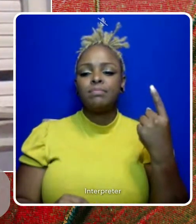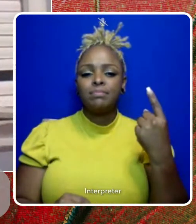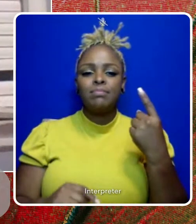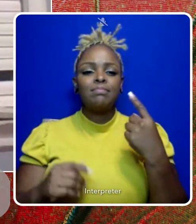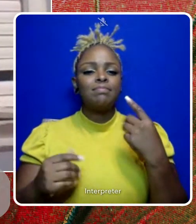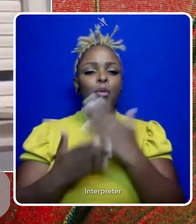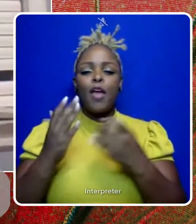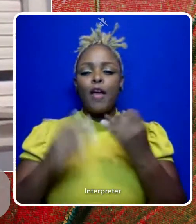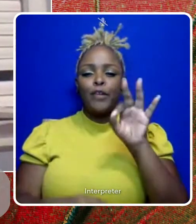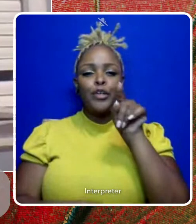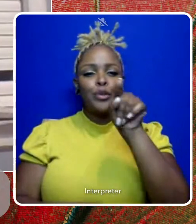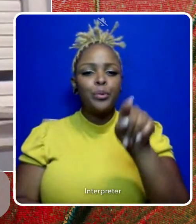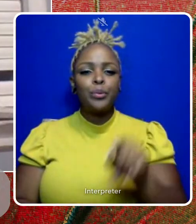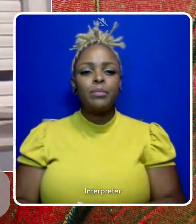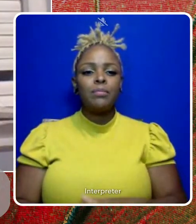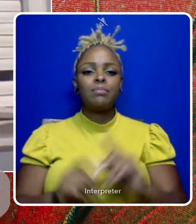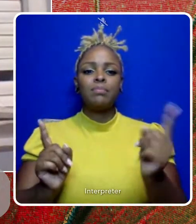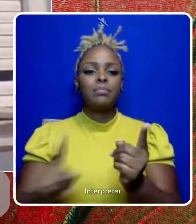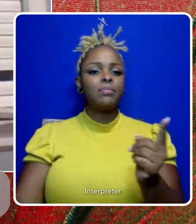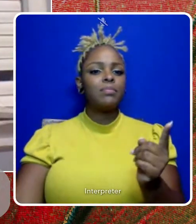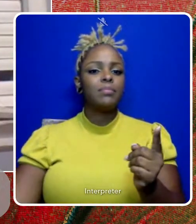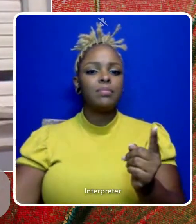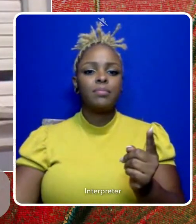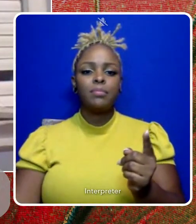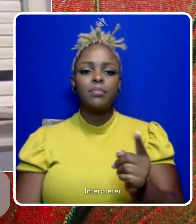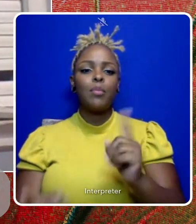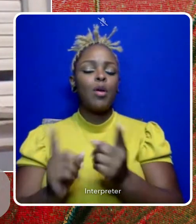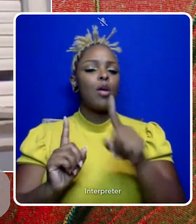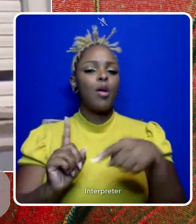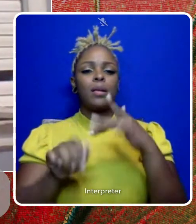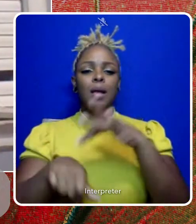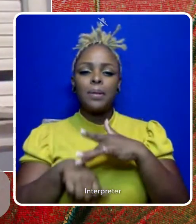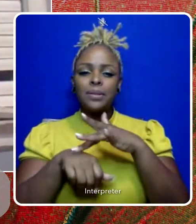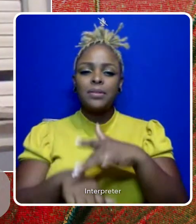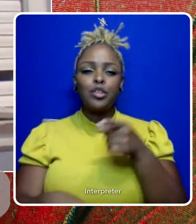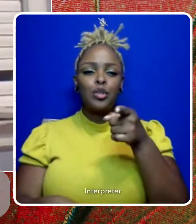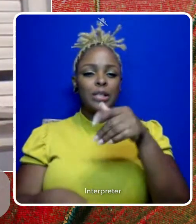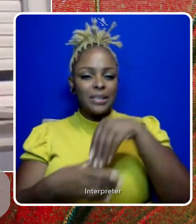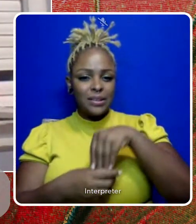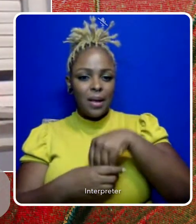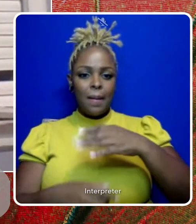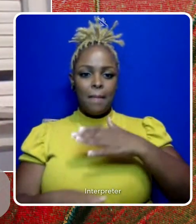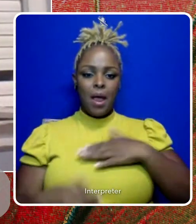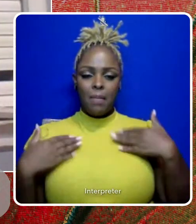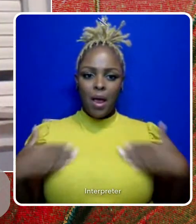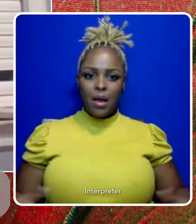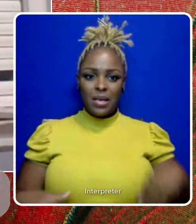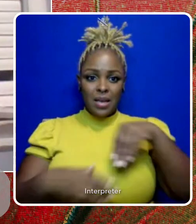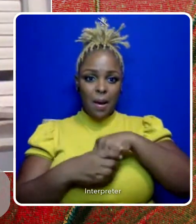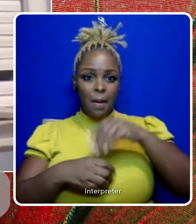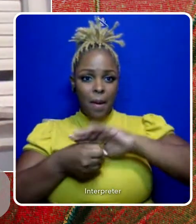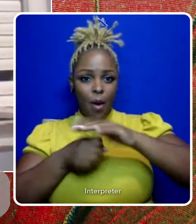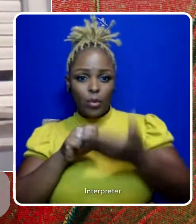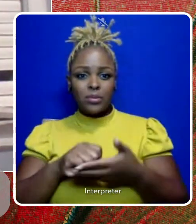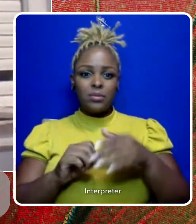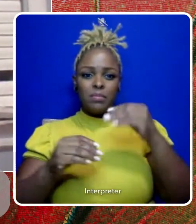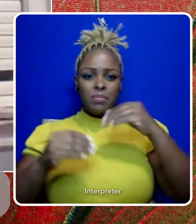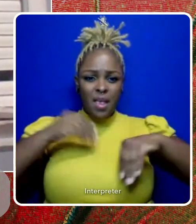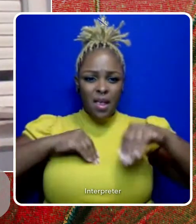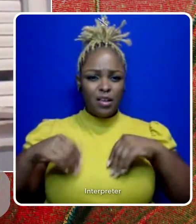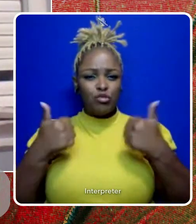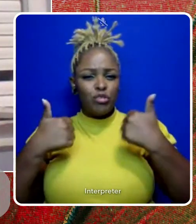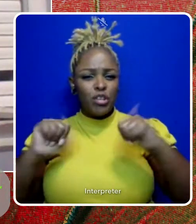you behind my eyes, inside my veins. I've gotten headaches from trying to dig you out. I've lost the blush in my cheeks for weeks, trying to